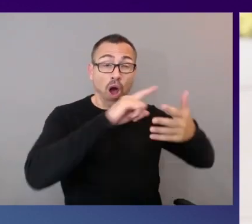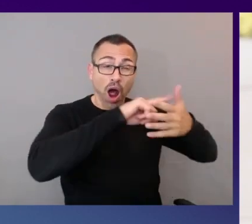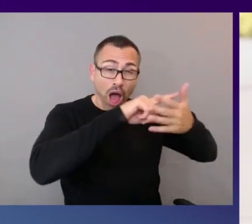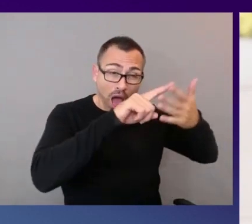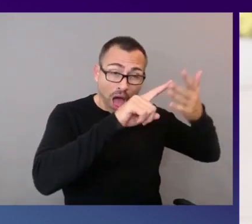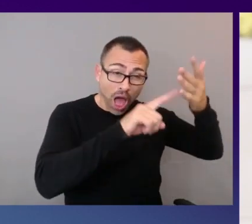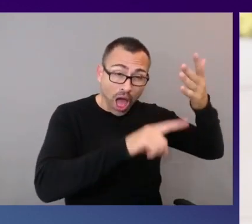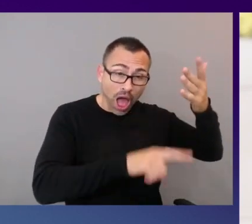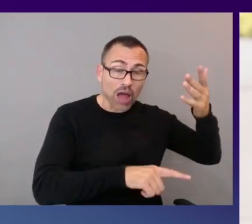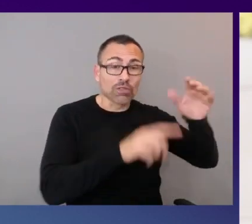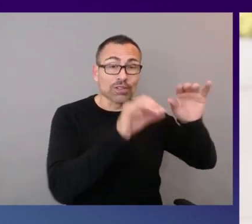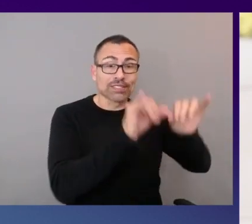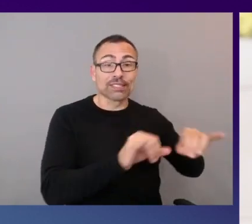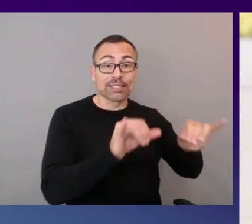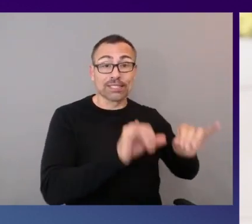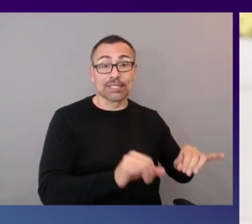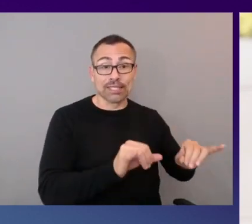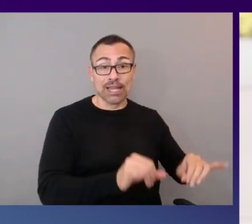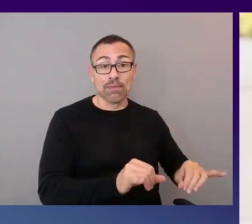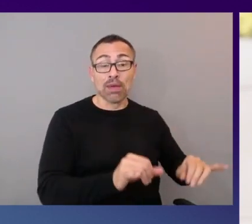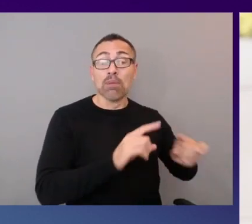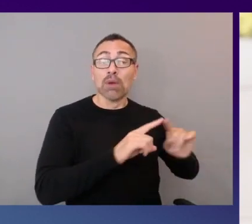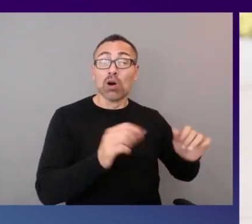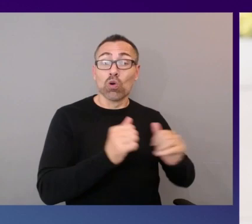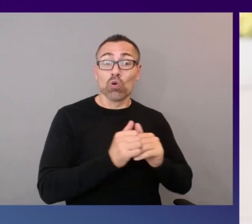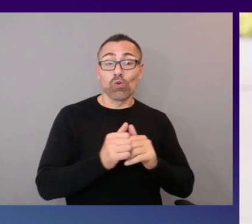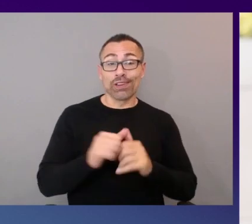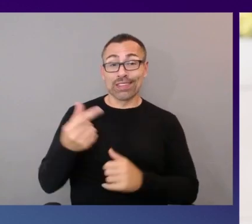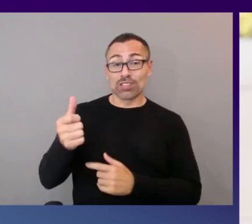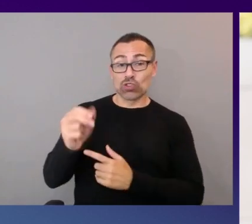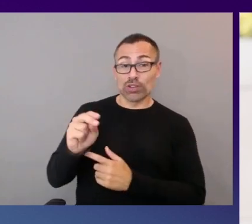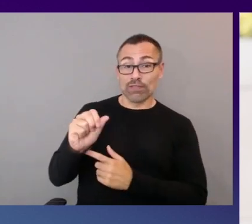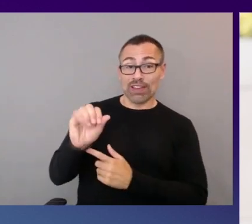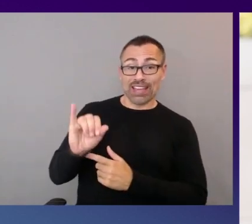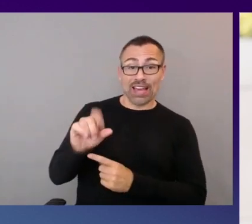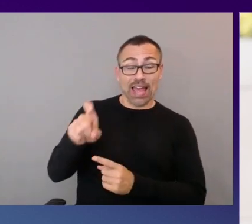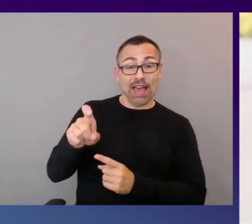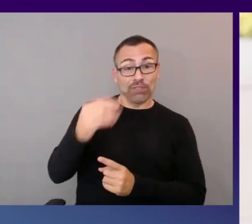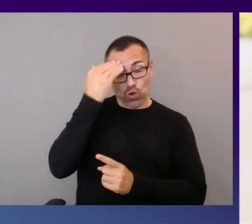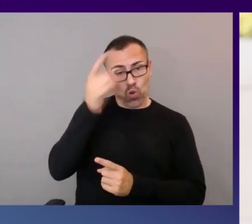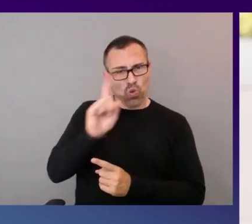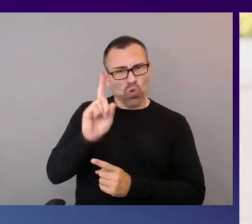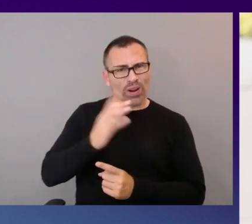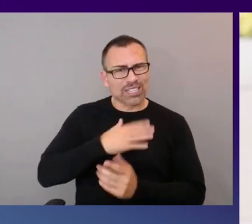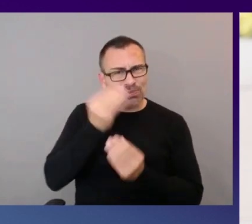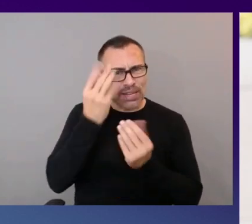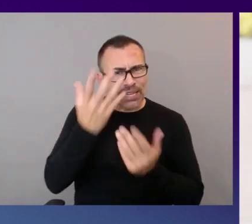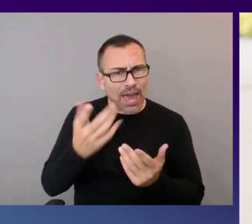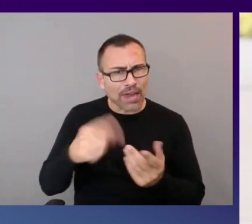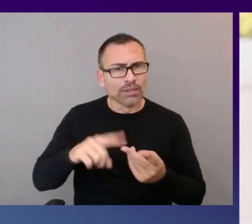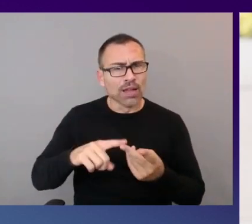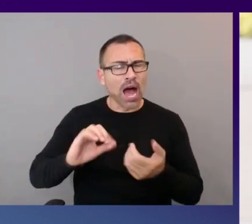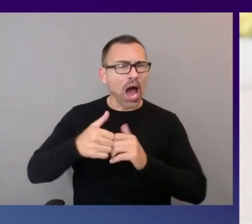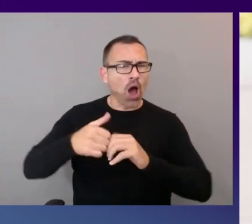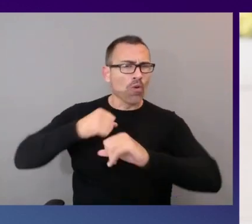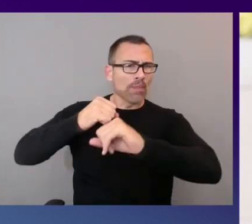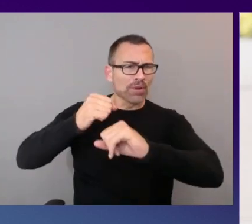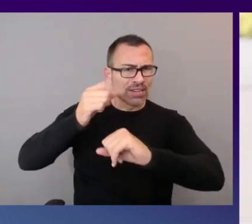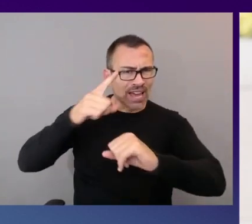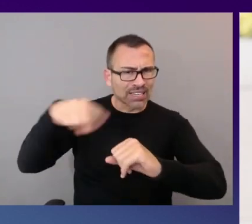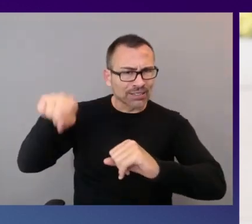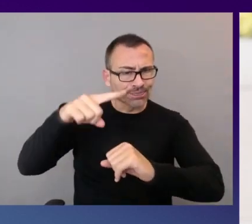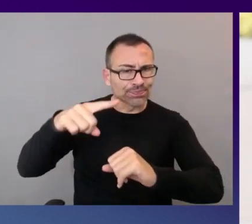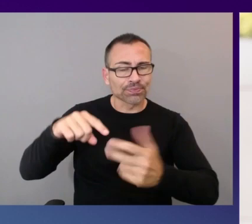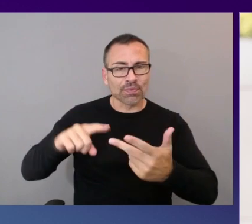AI, as you pointed out, where is my data? How am I protecting it? How do I ensure that the data classification